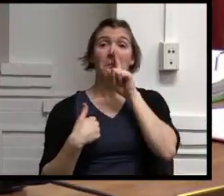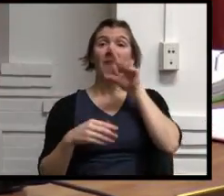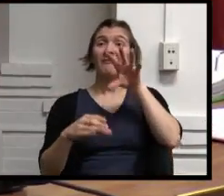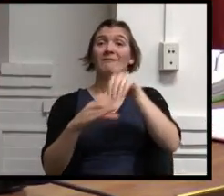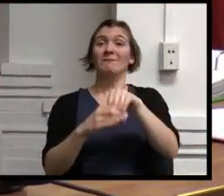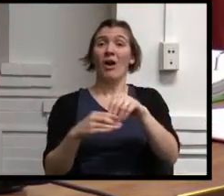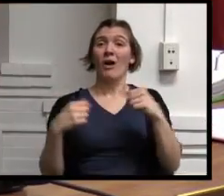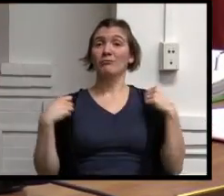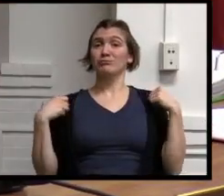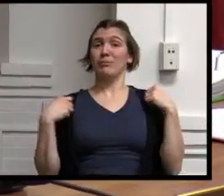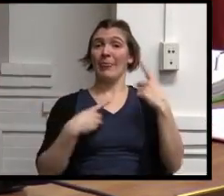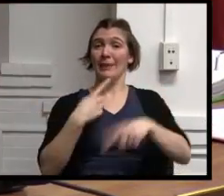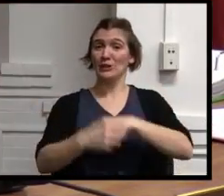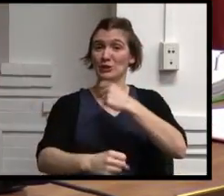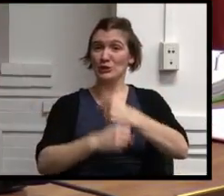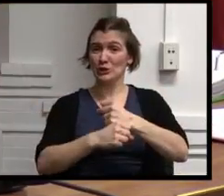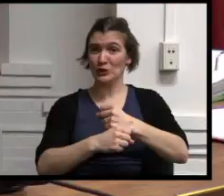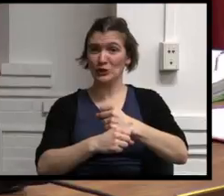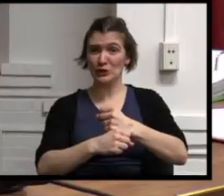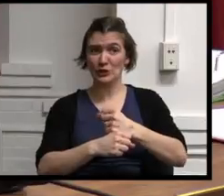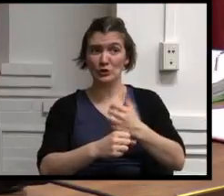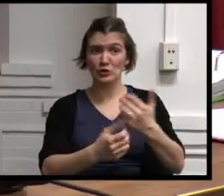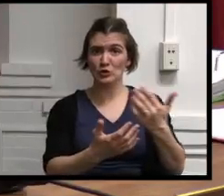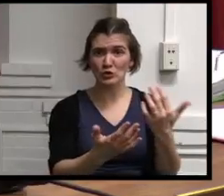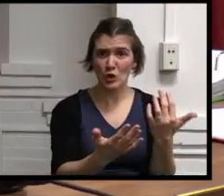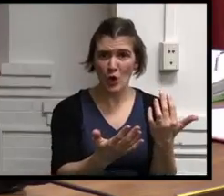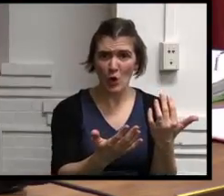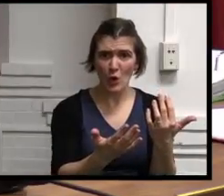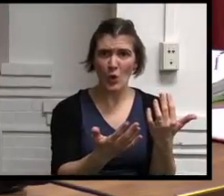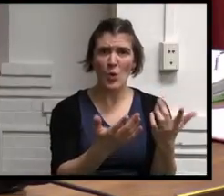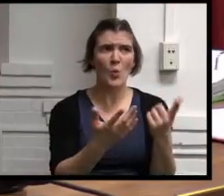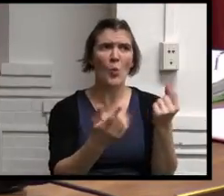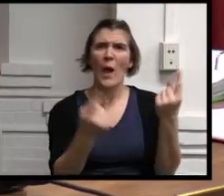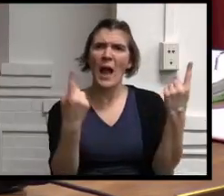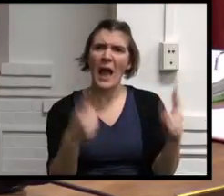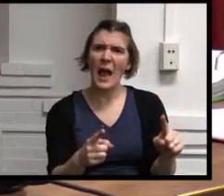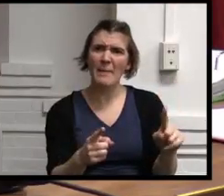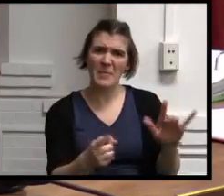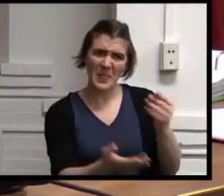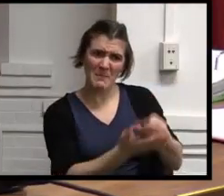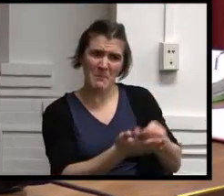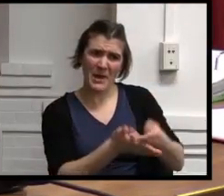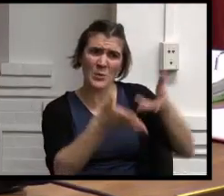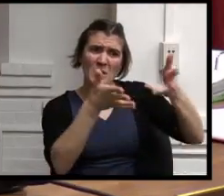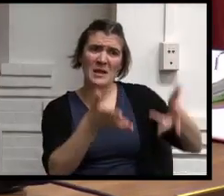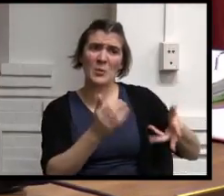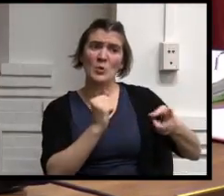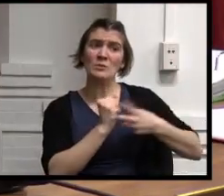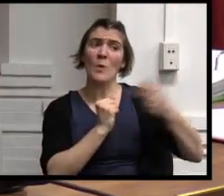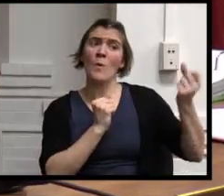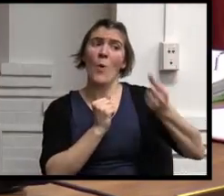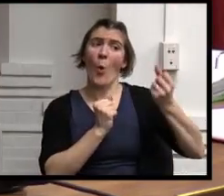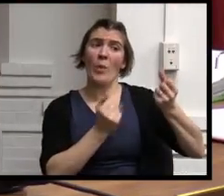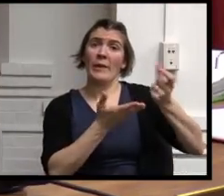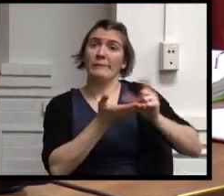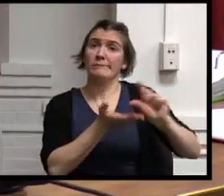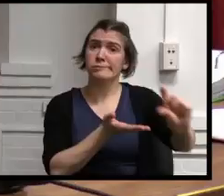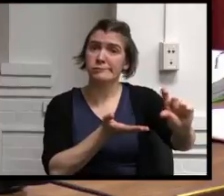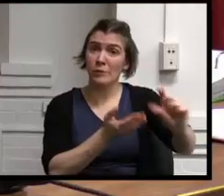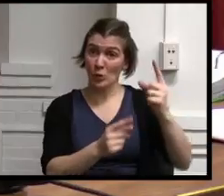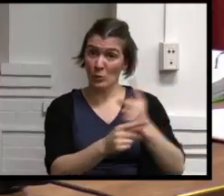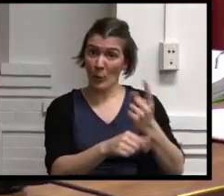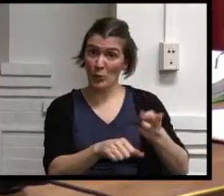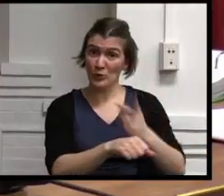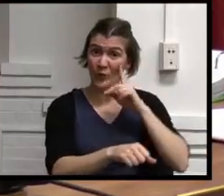so I don't know if we just said, no, we'll get them out of contingency, so now they're gonna come out of the contingency fund, or whether if this is really the appropriate